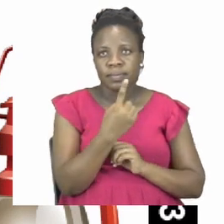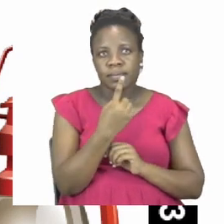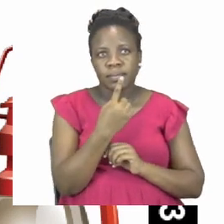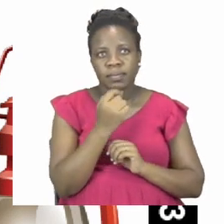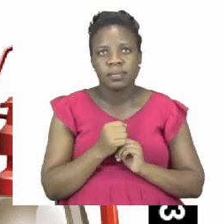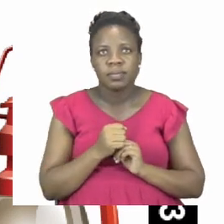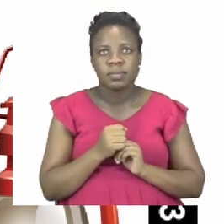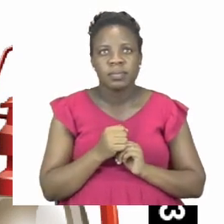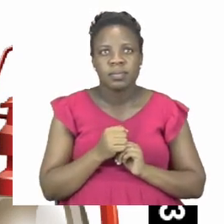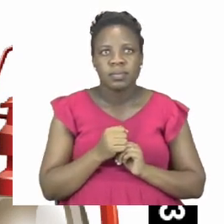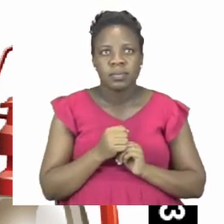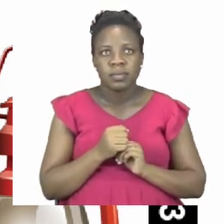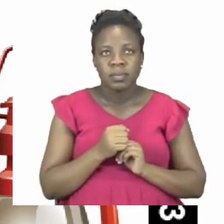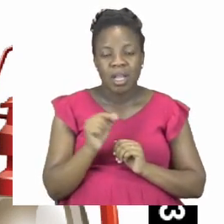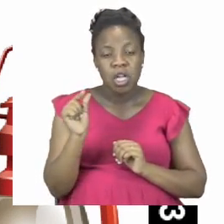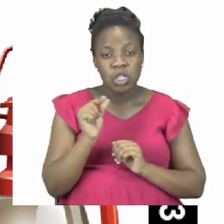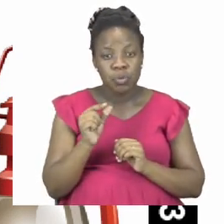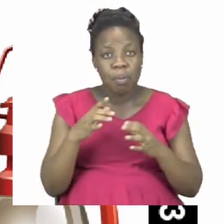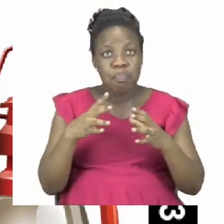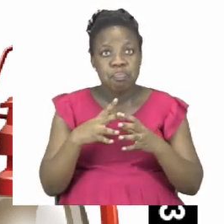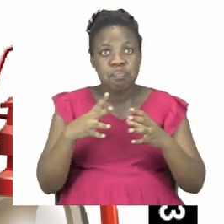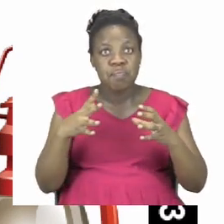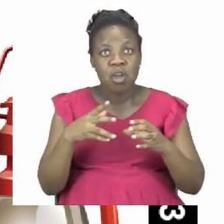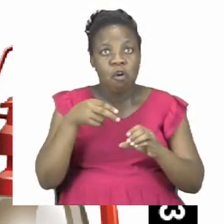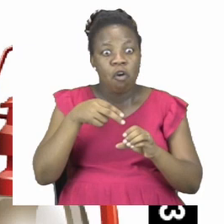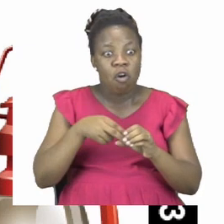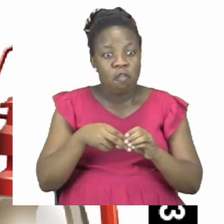where did Little Big Fuel live before?